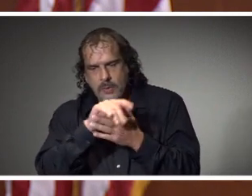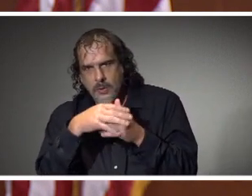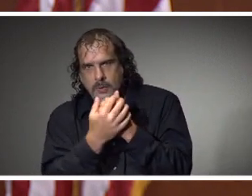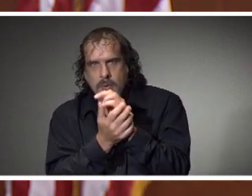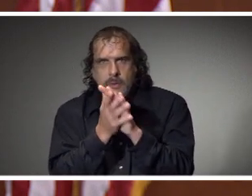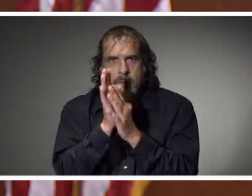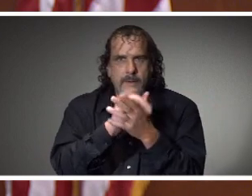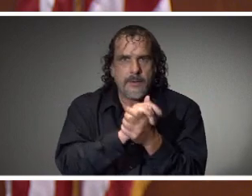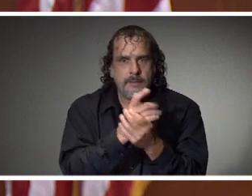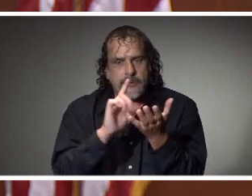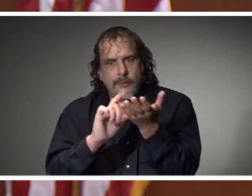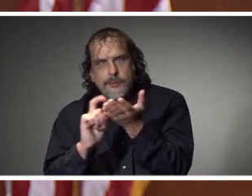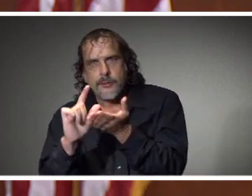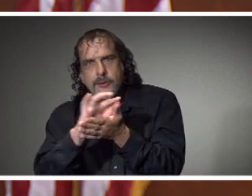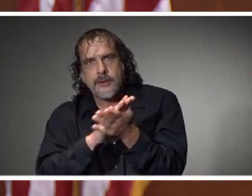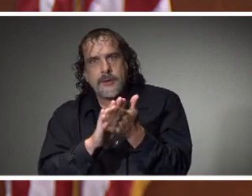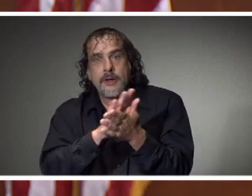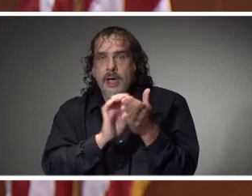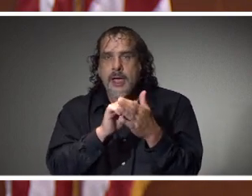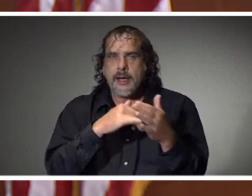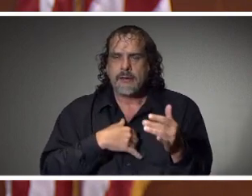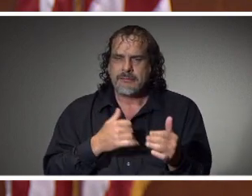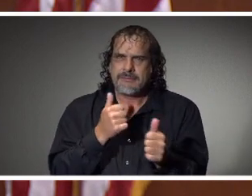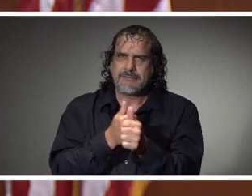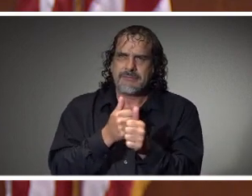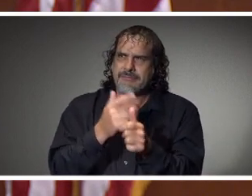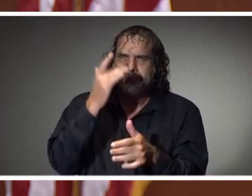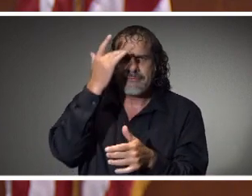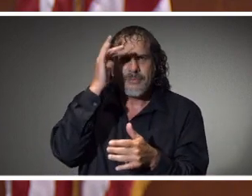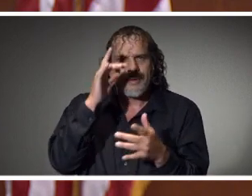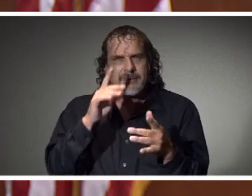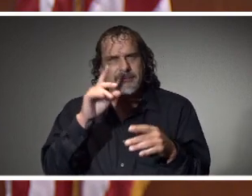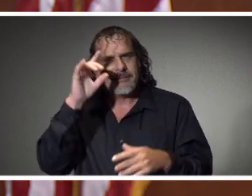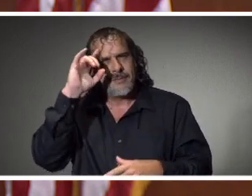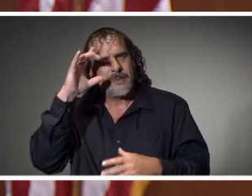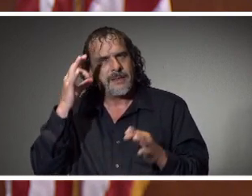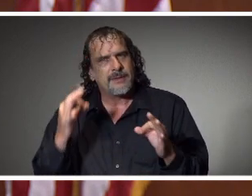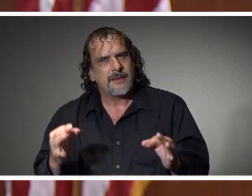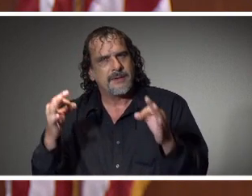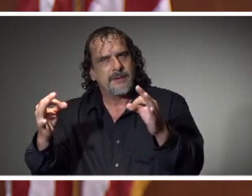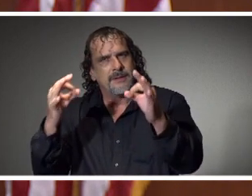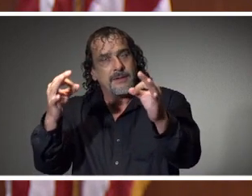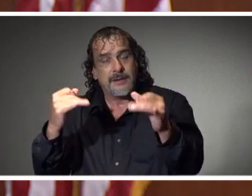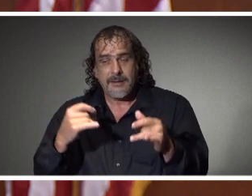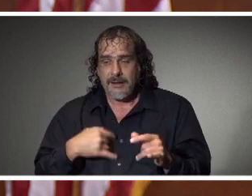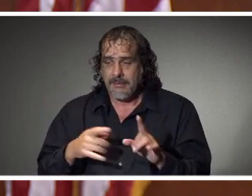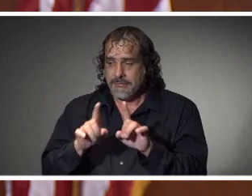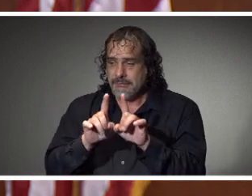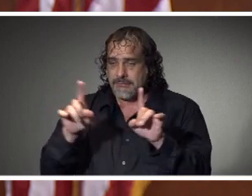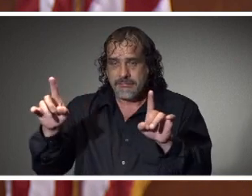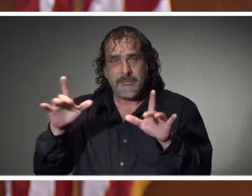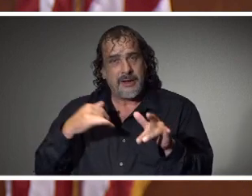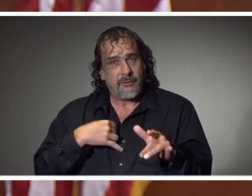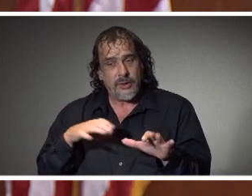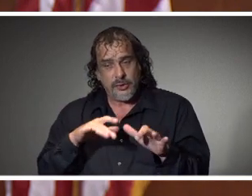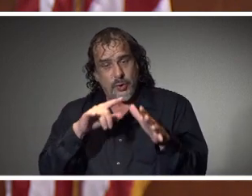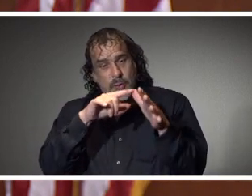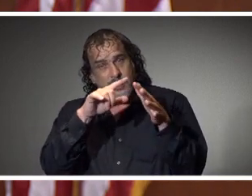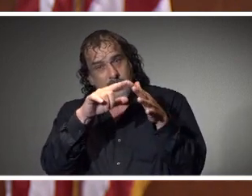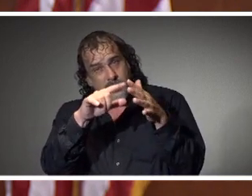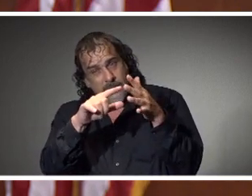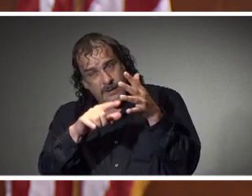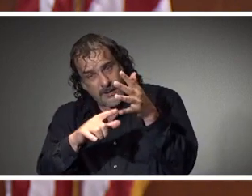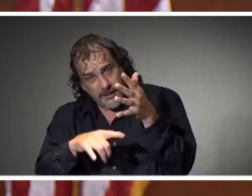and stay smart. Continue to socially distance. If we will do these little things, we